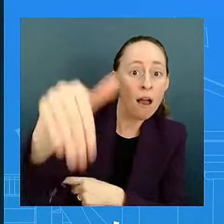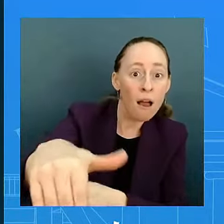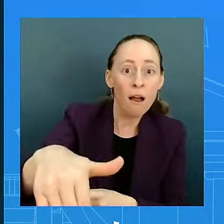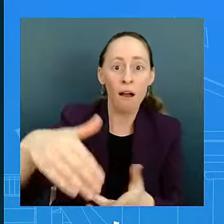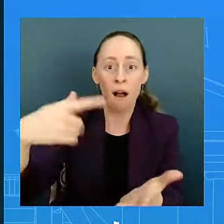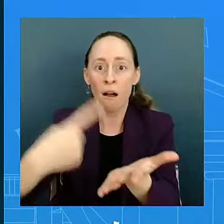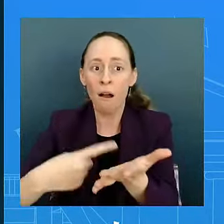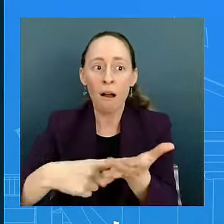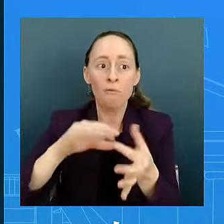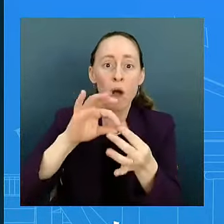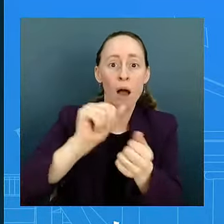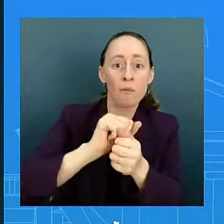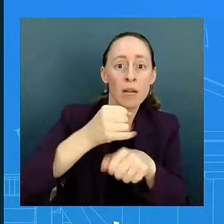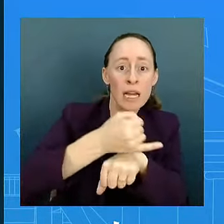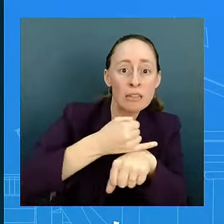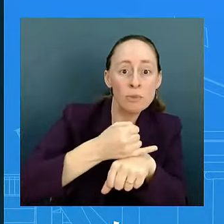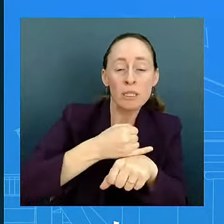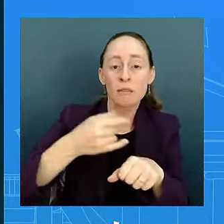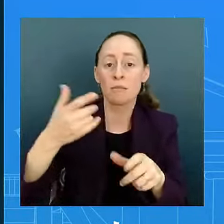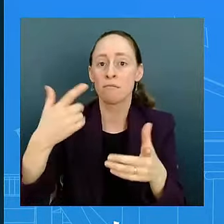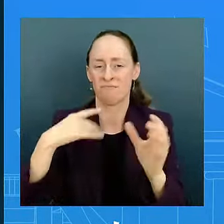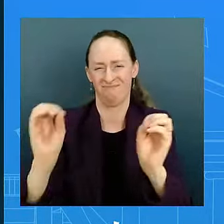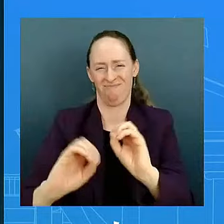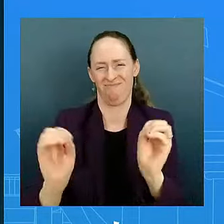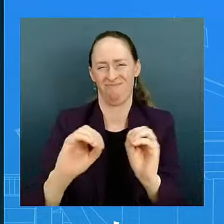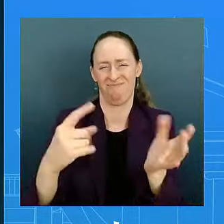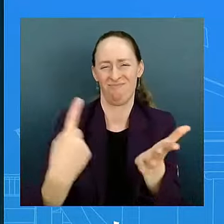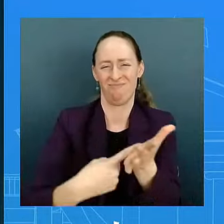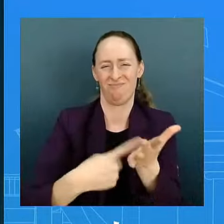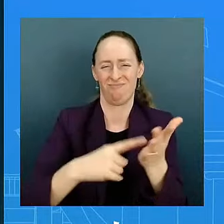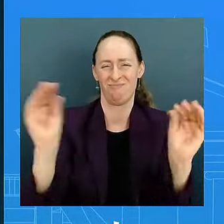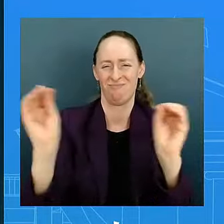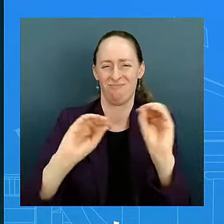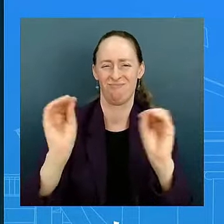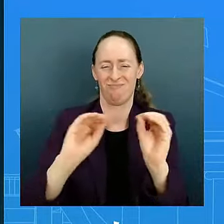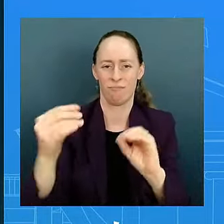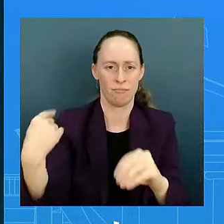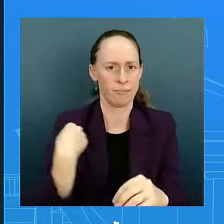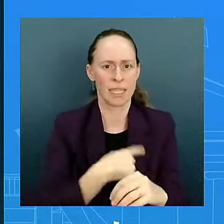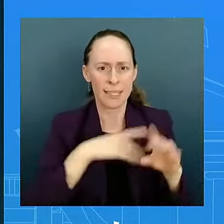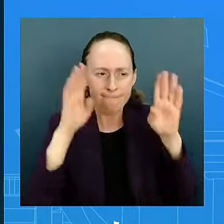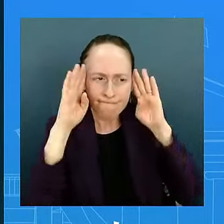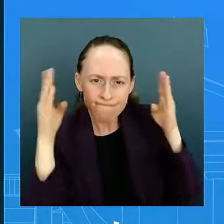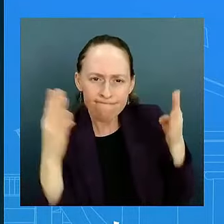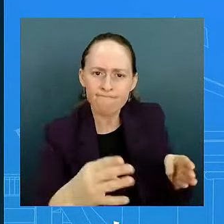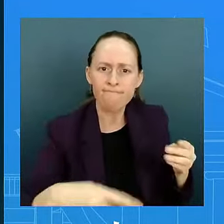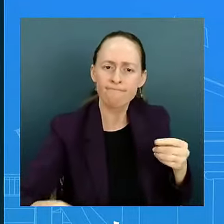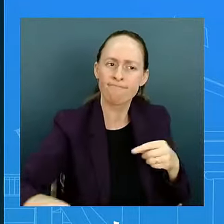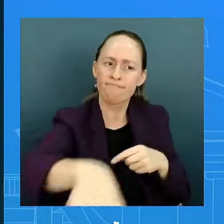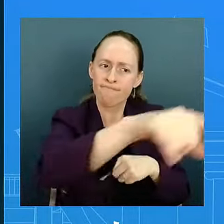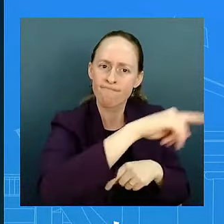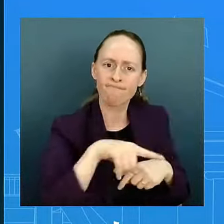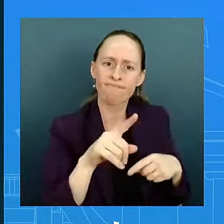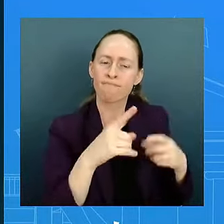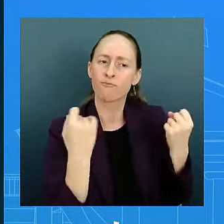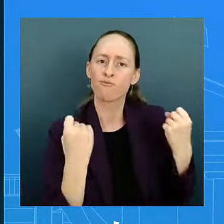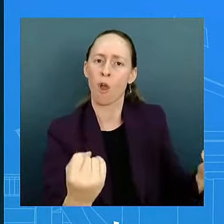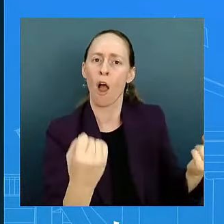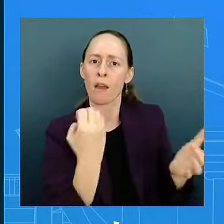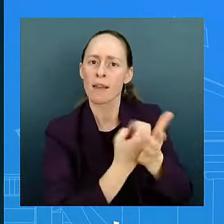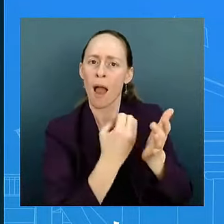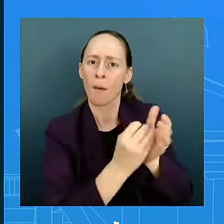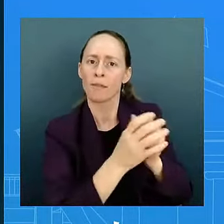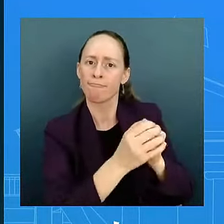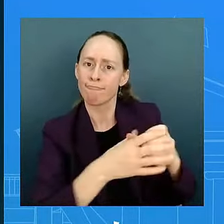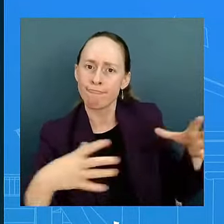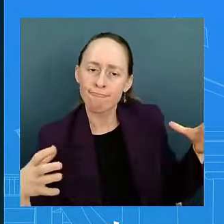that independently. What we're focused on is how do we continue to build on the economy, build on the successes that we've been able to do the last